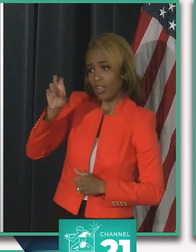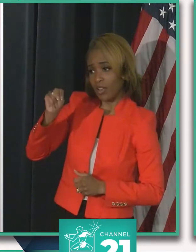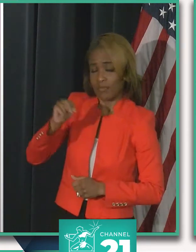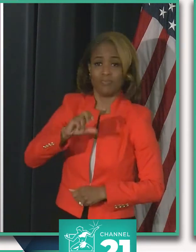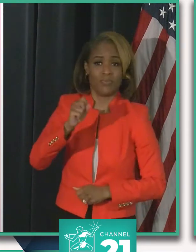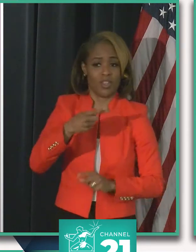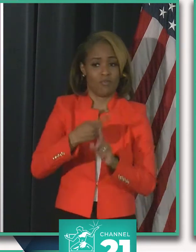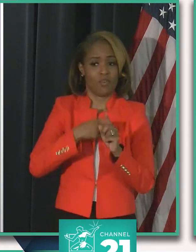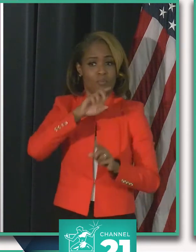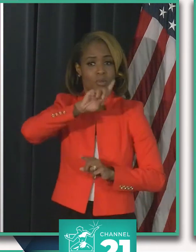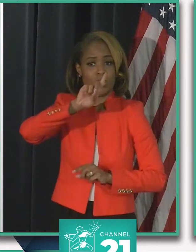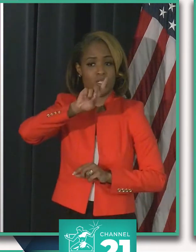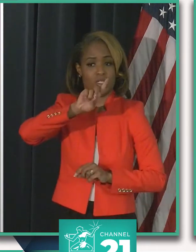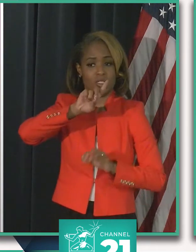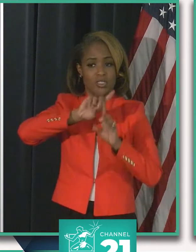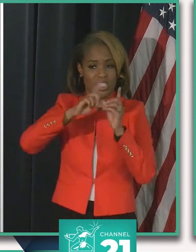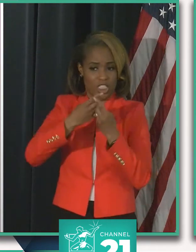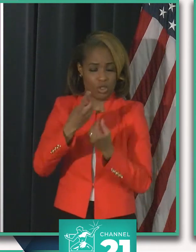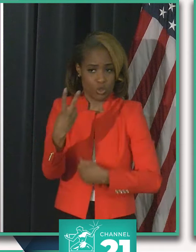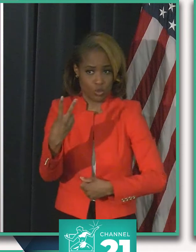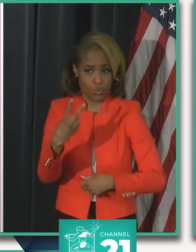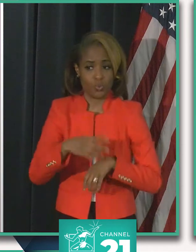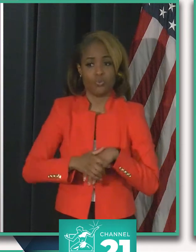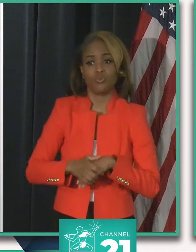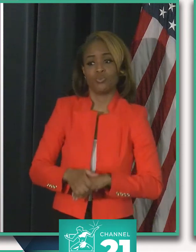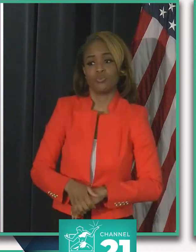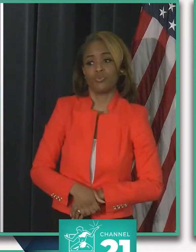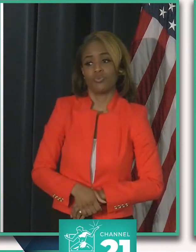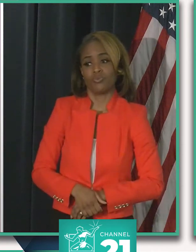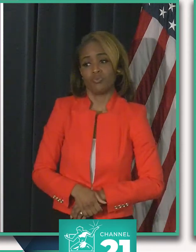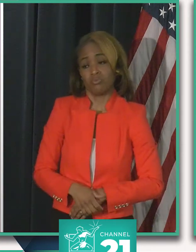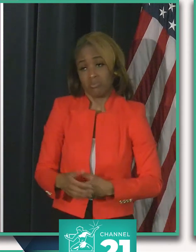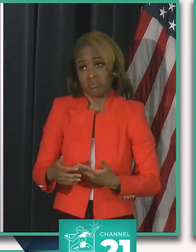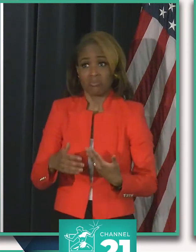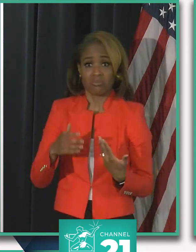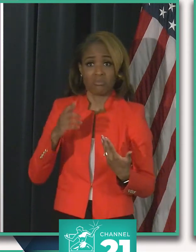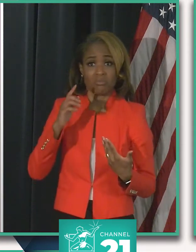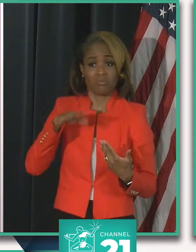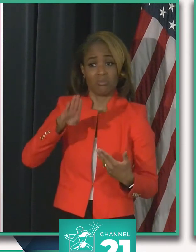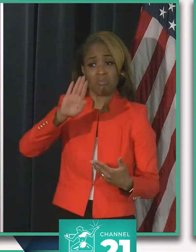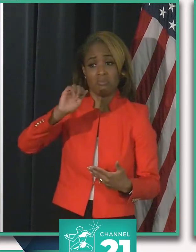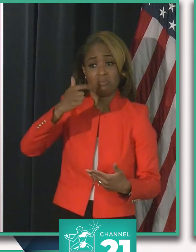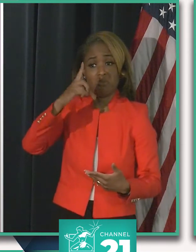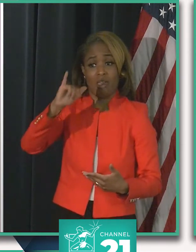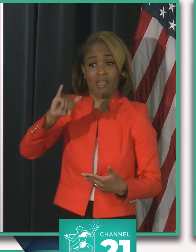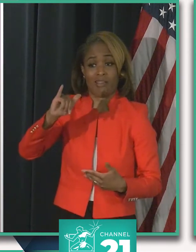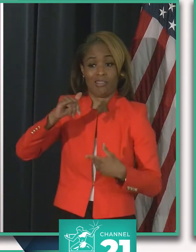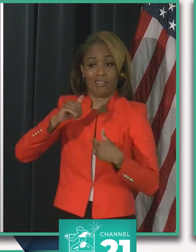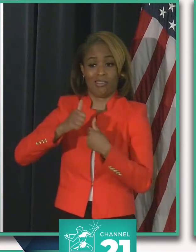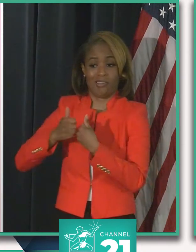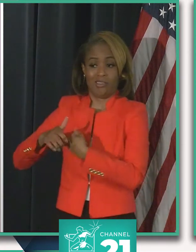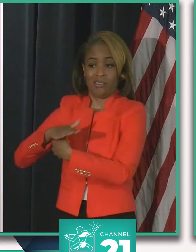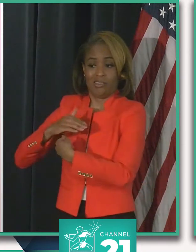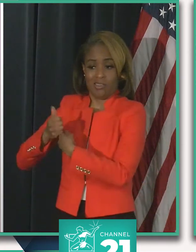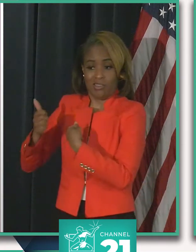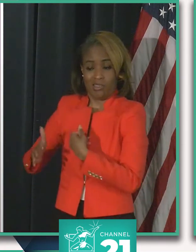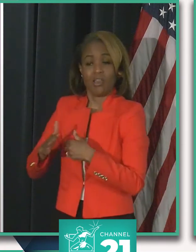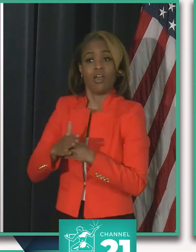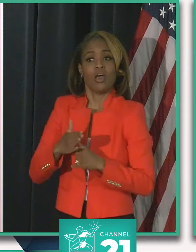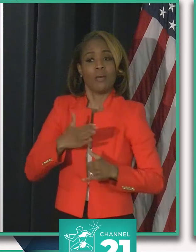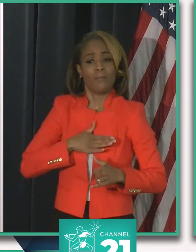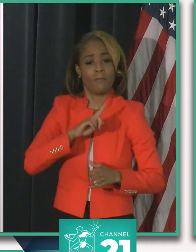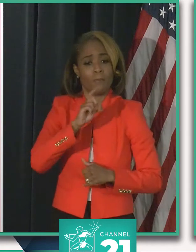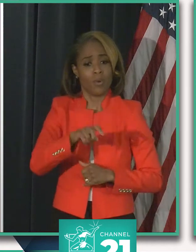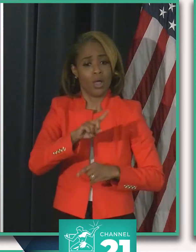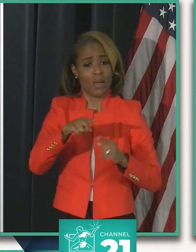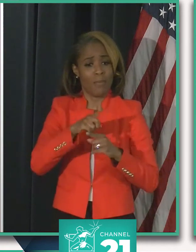Yes, I'm from District 2. Okay. I guess that's the Bagley neighborhood. Okay. And my question is about the